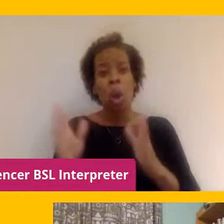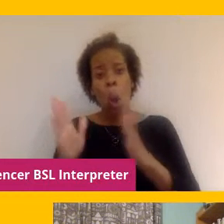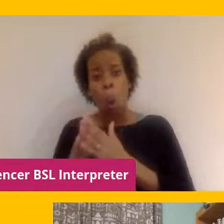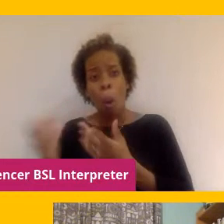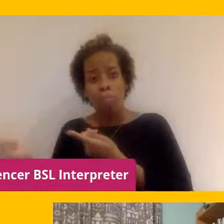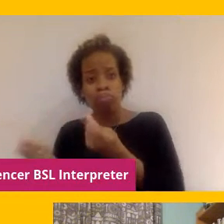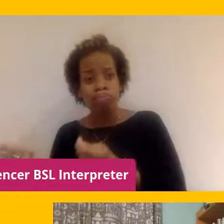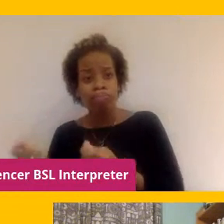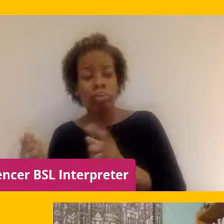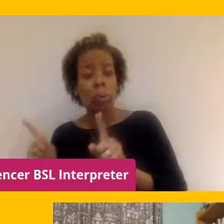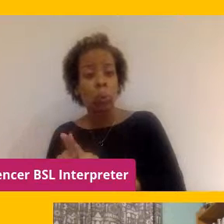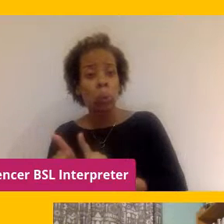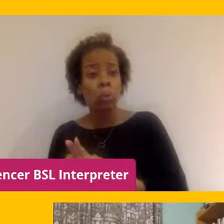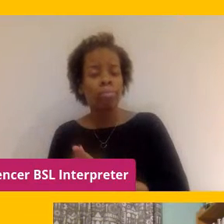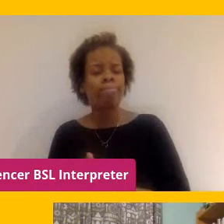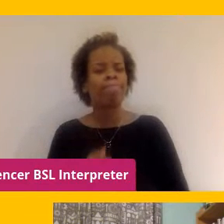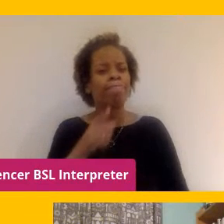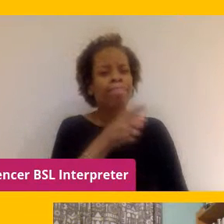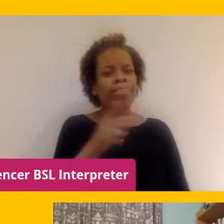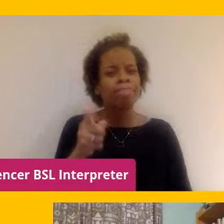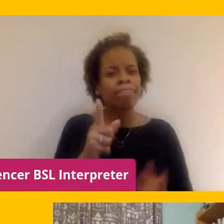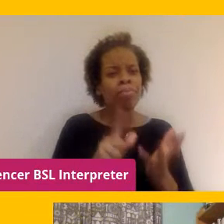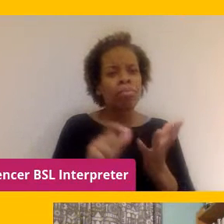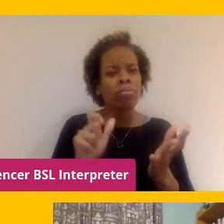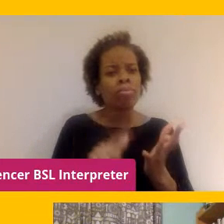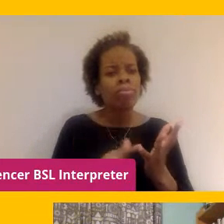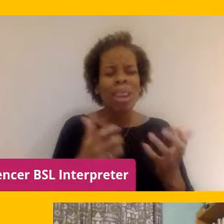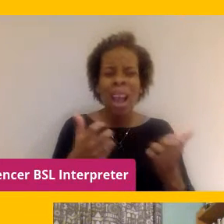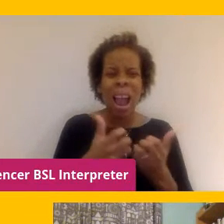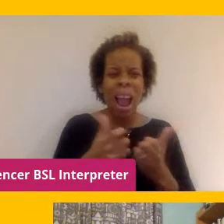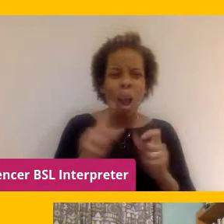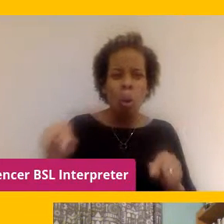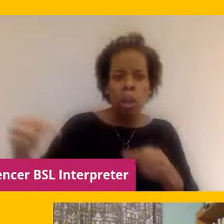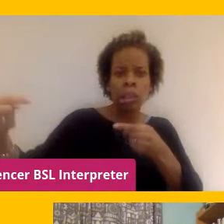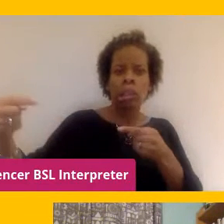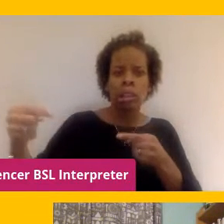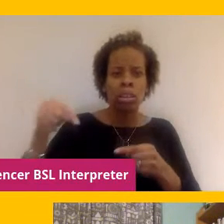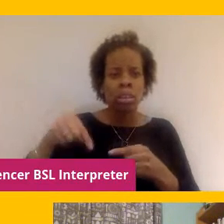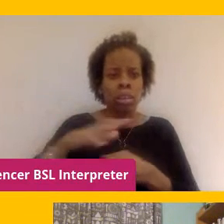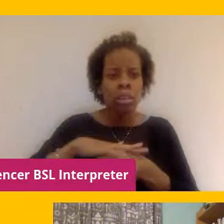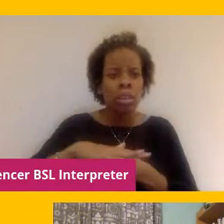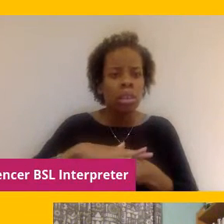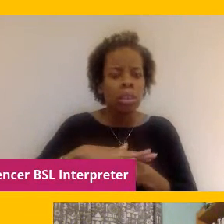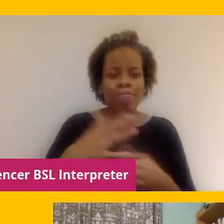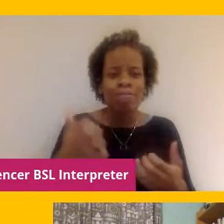UCU advise to members on how to push back against this position?